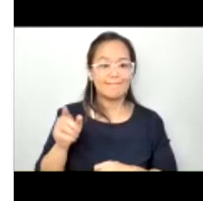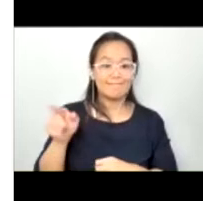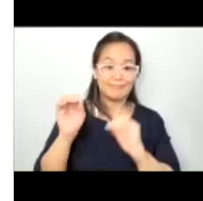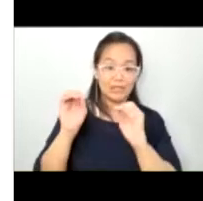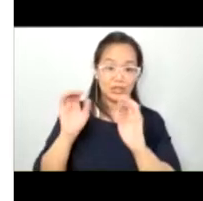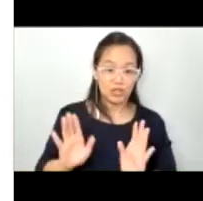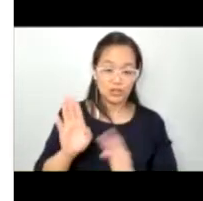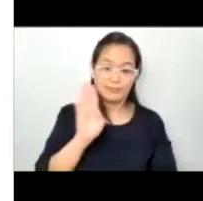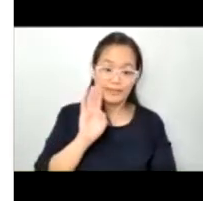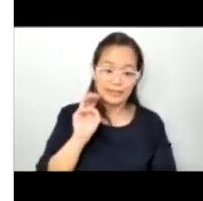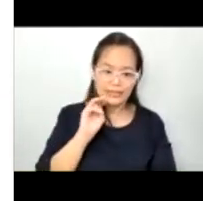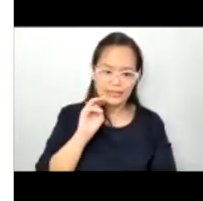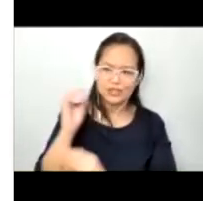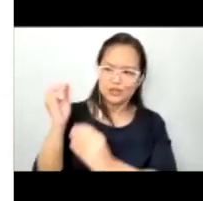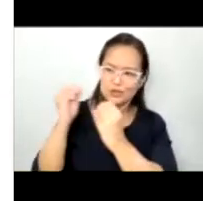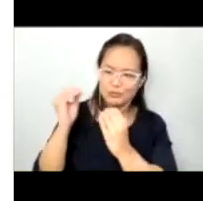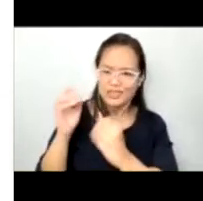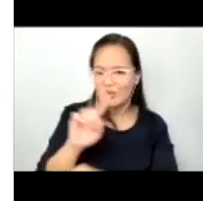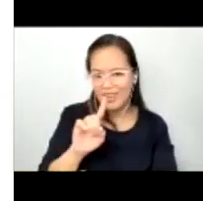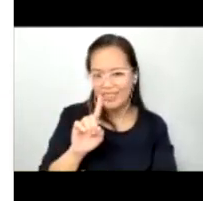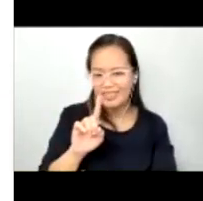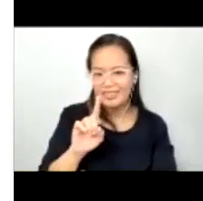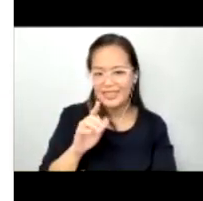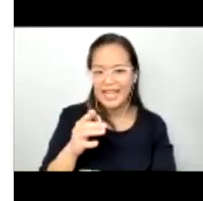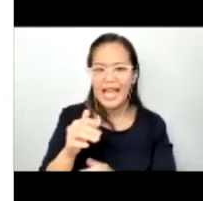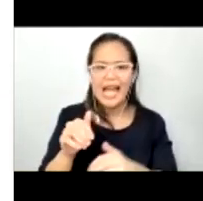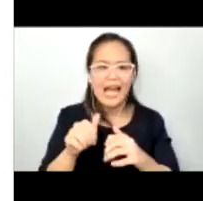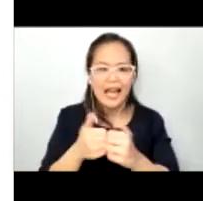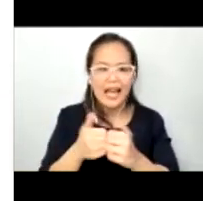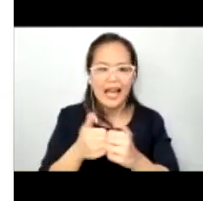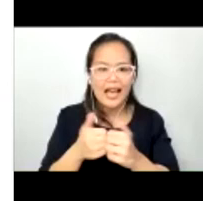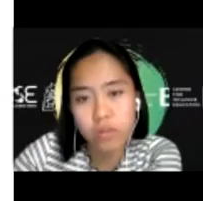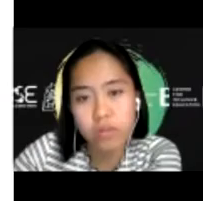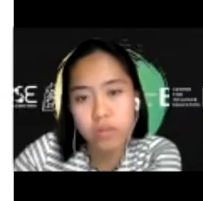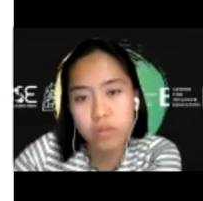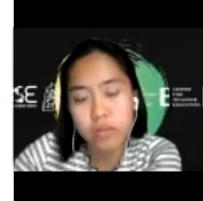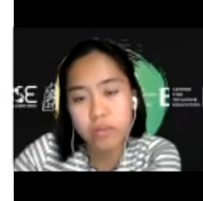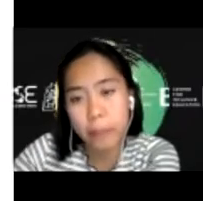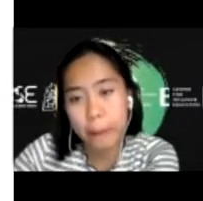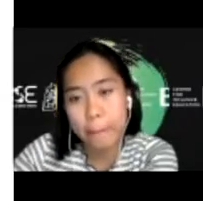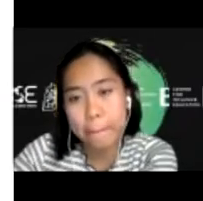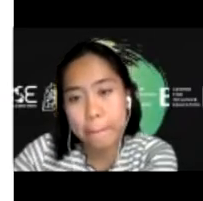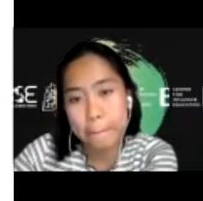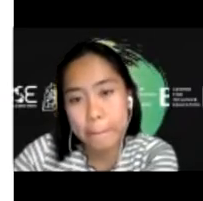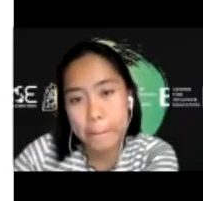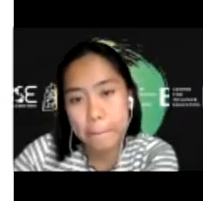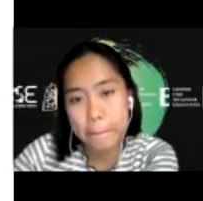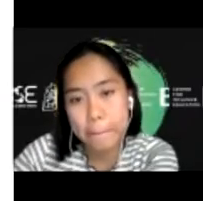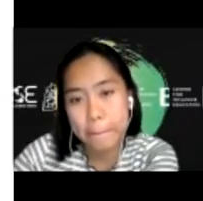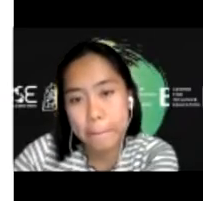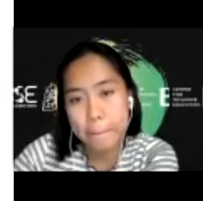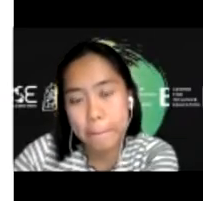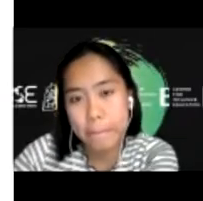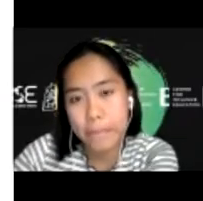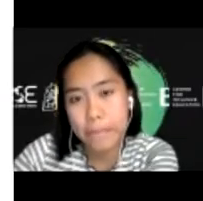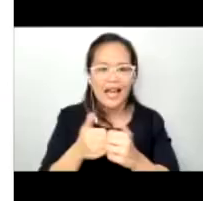Professor Manhit taught me how to listen. Taught me how to listen. And again,